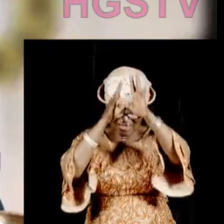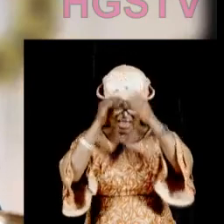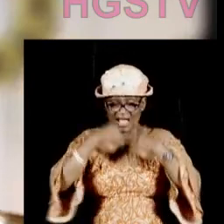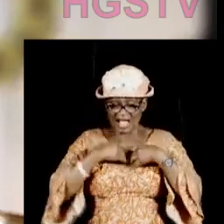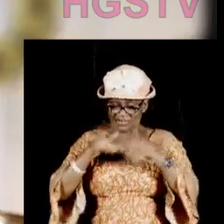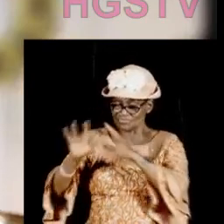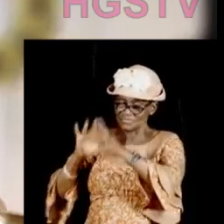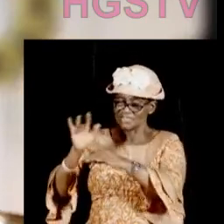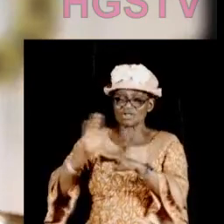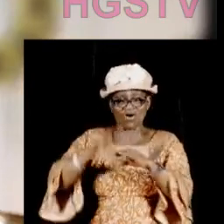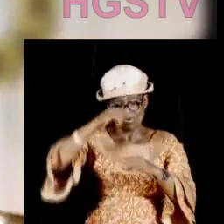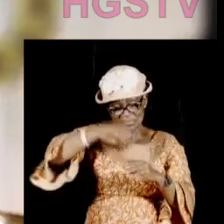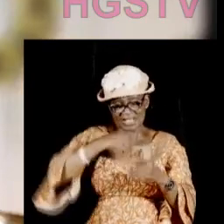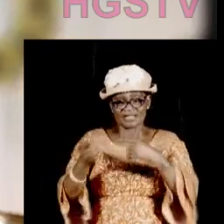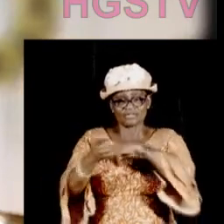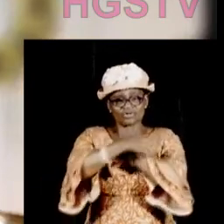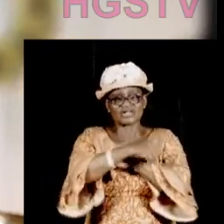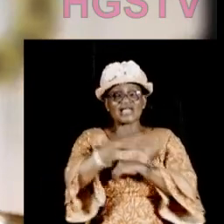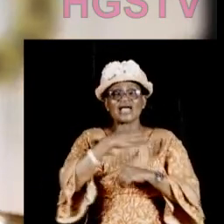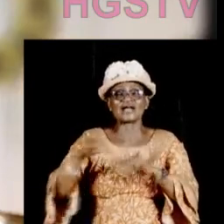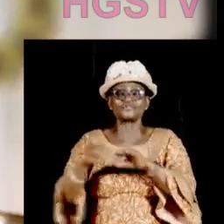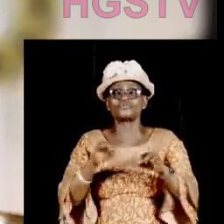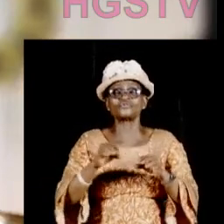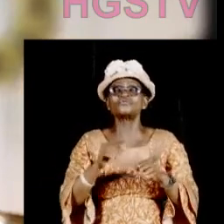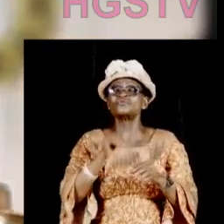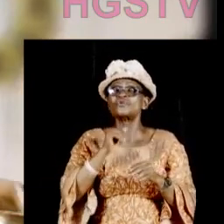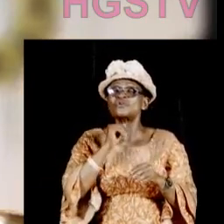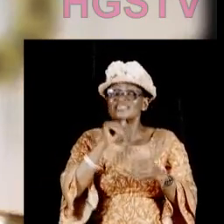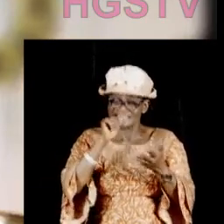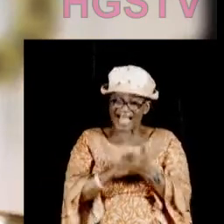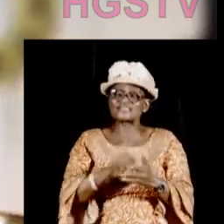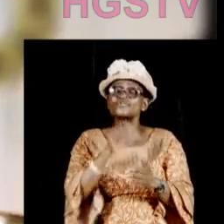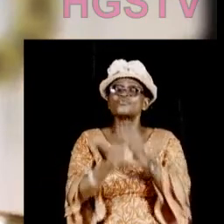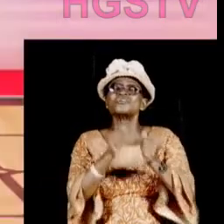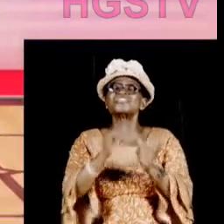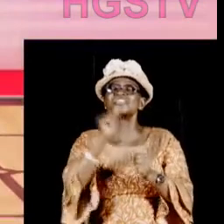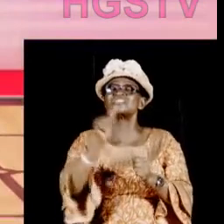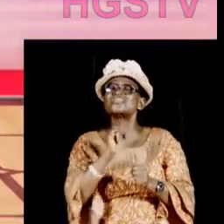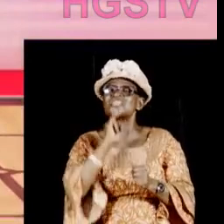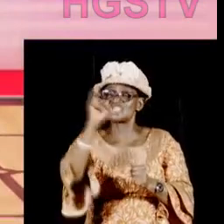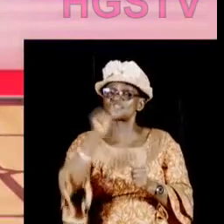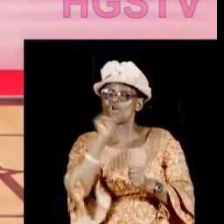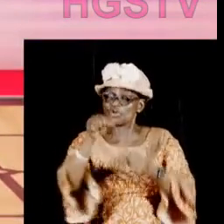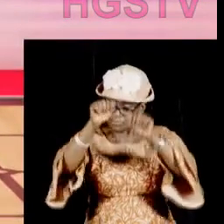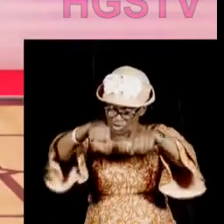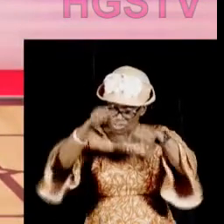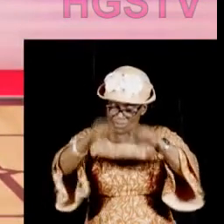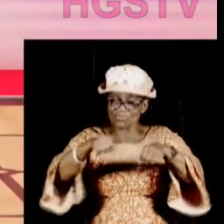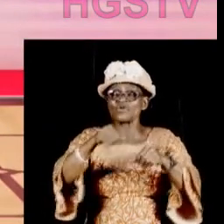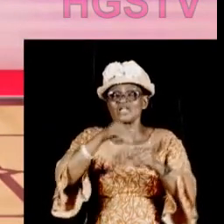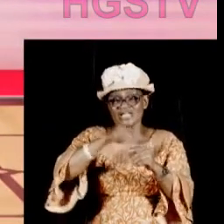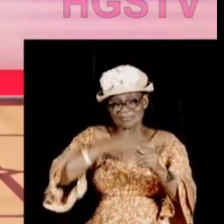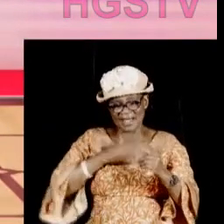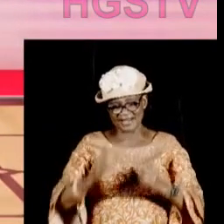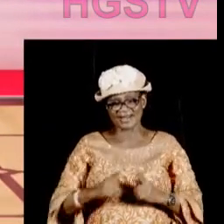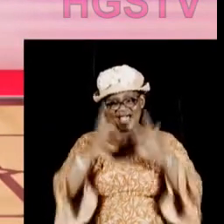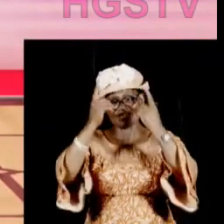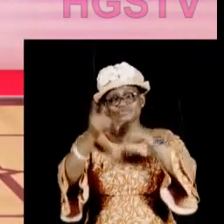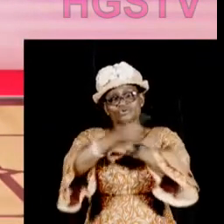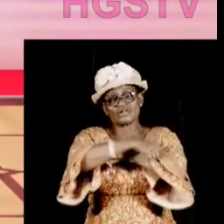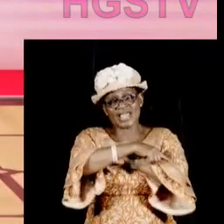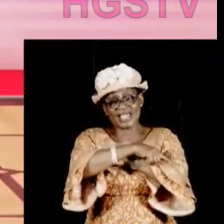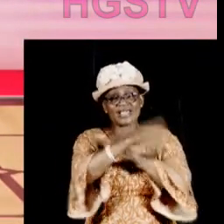today and do the impossible in my life in Jesus' name. Have mercy on me today and do the impossible in my life in the